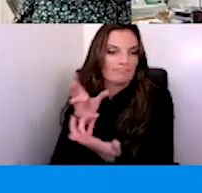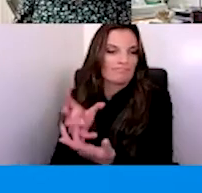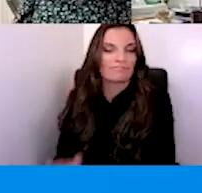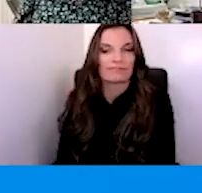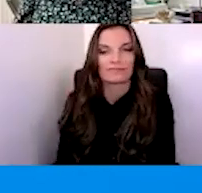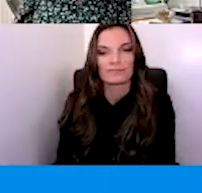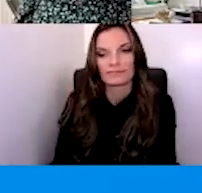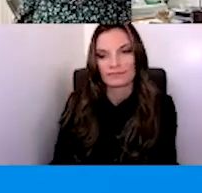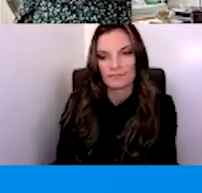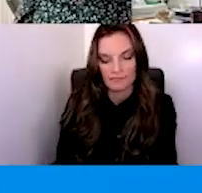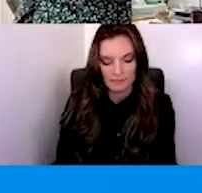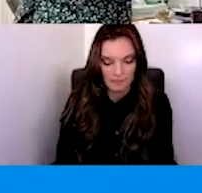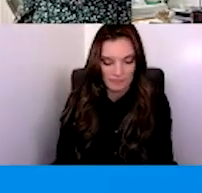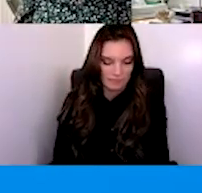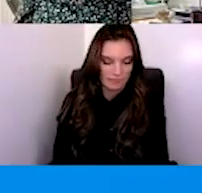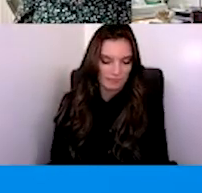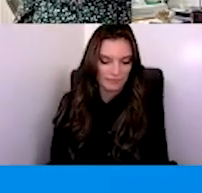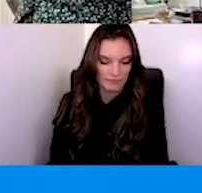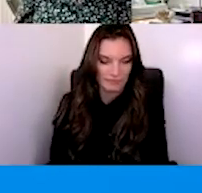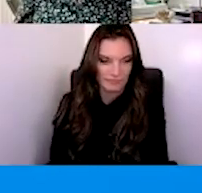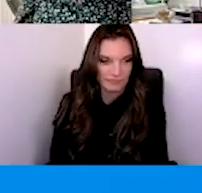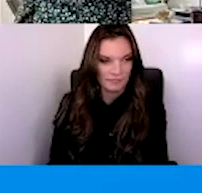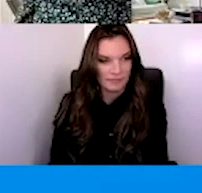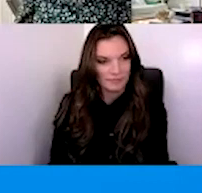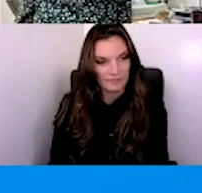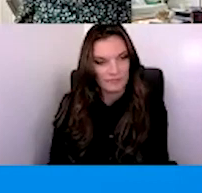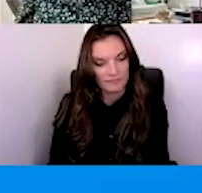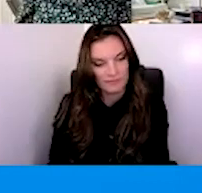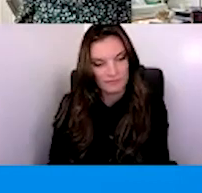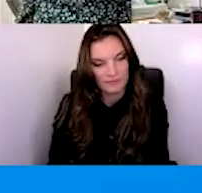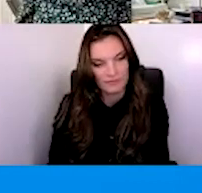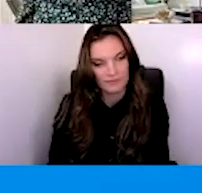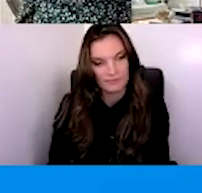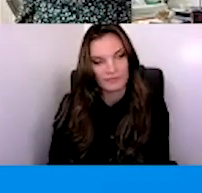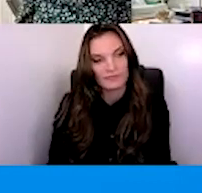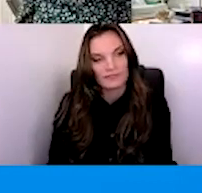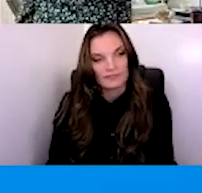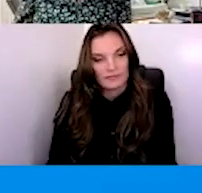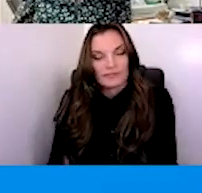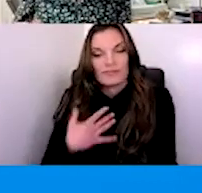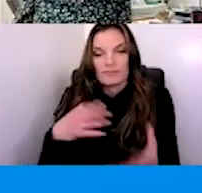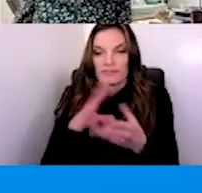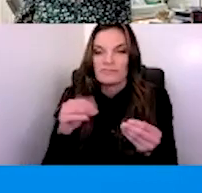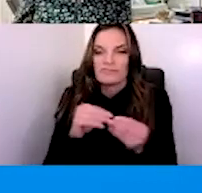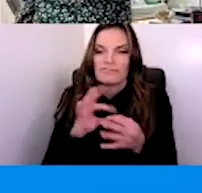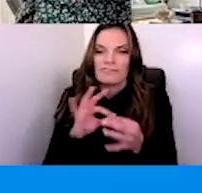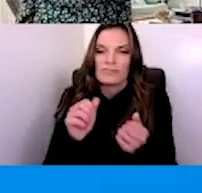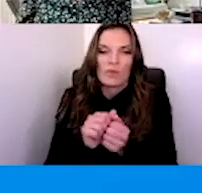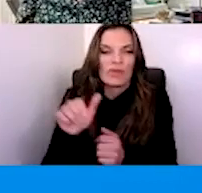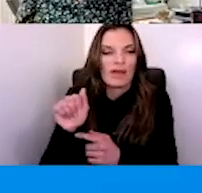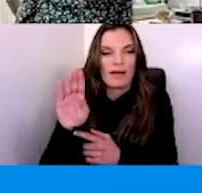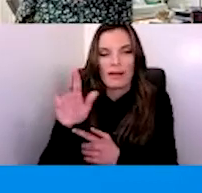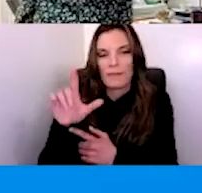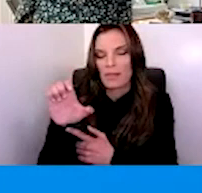I wanted to add just maybe 3 more kind of vocab words connected to ableism for you, in that all 3 of these you'll